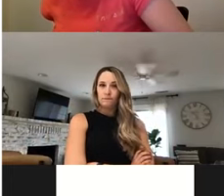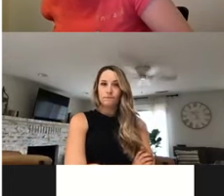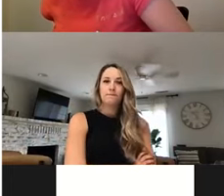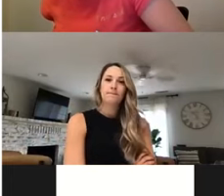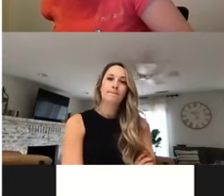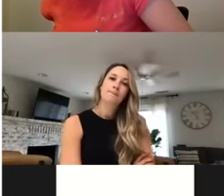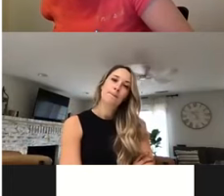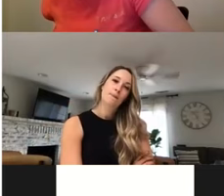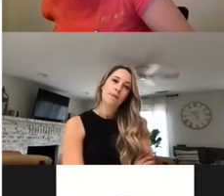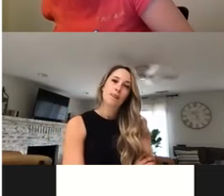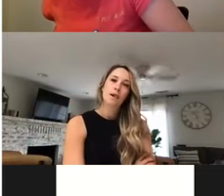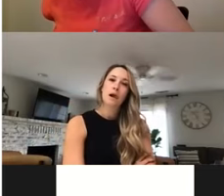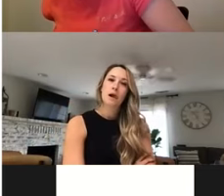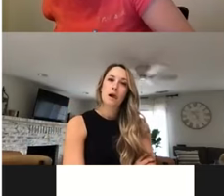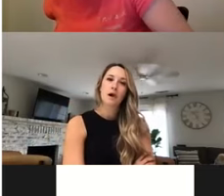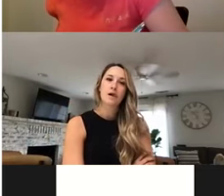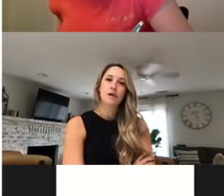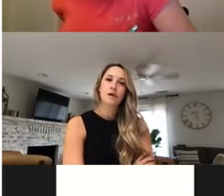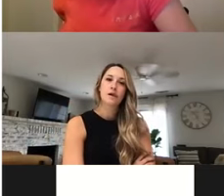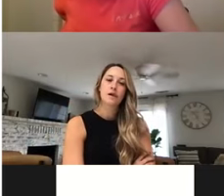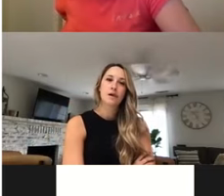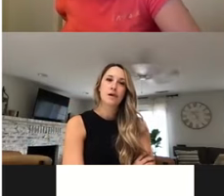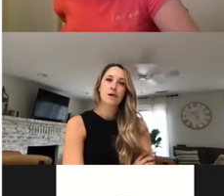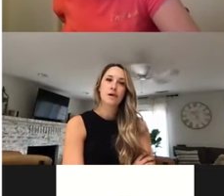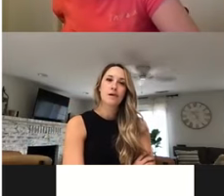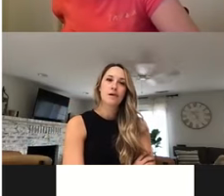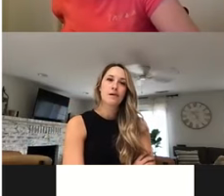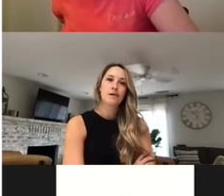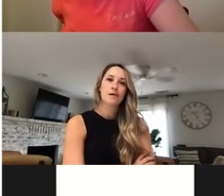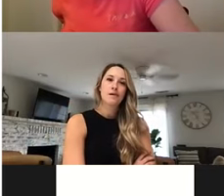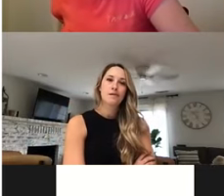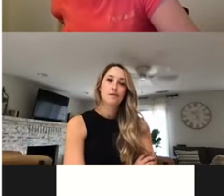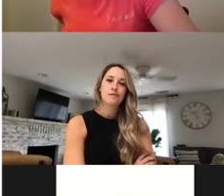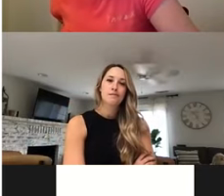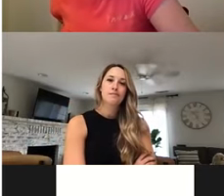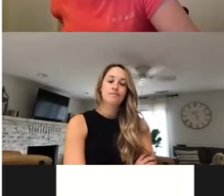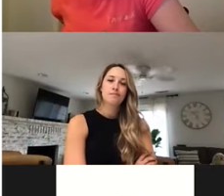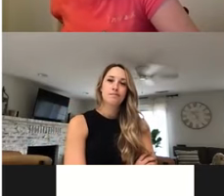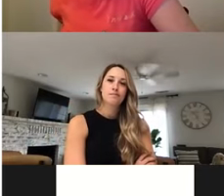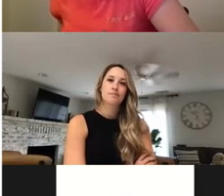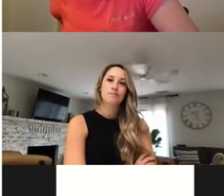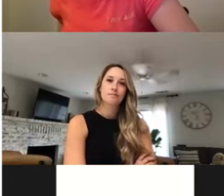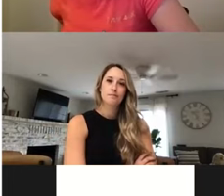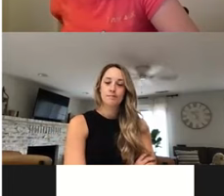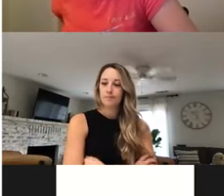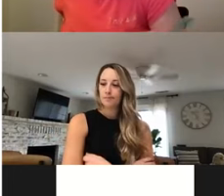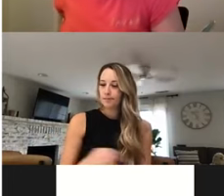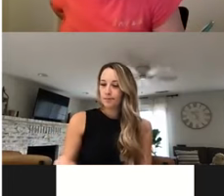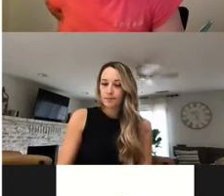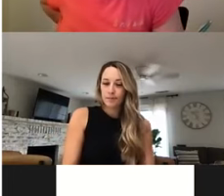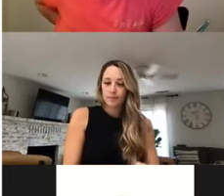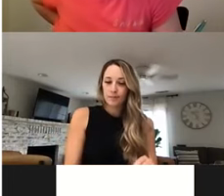this way. You can write them out as sentences, you can write them out as paragraphs, but like I said, if you have problems with these types